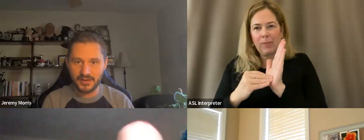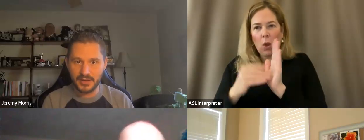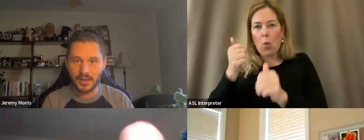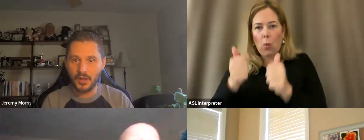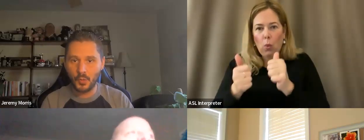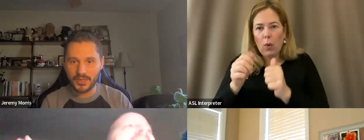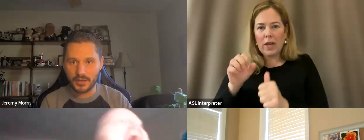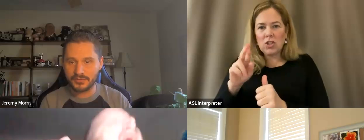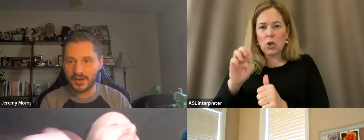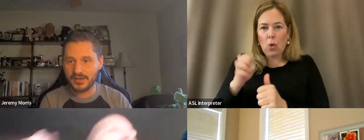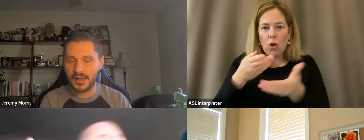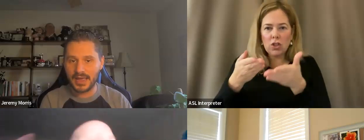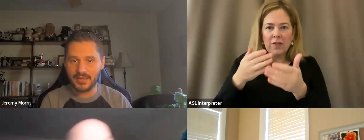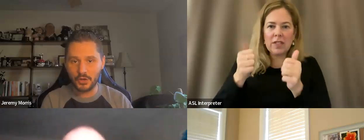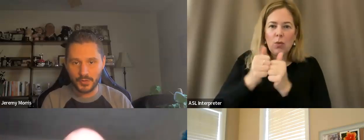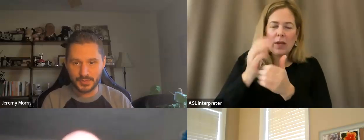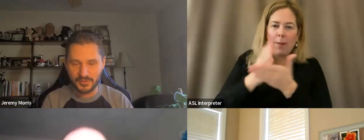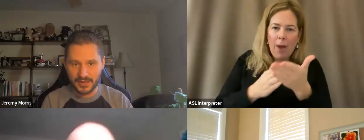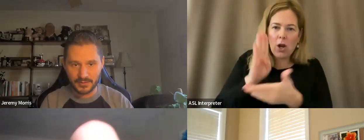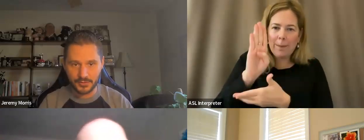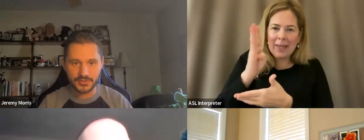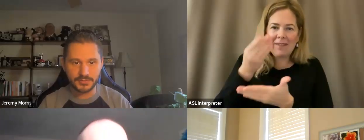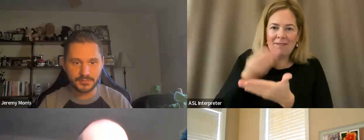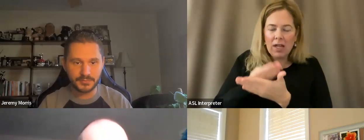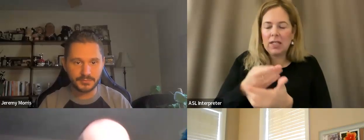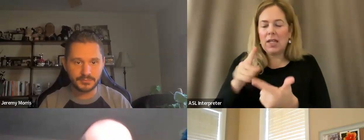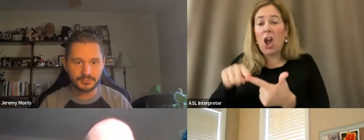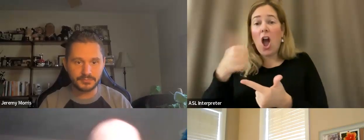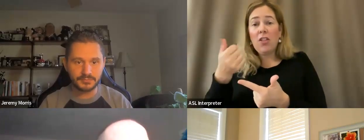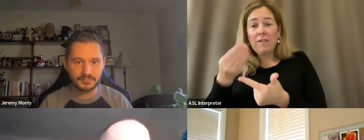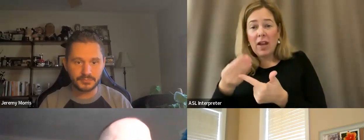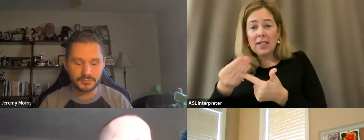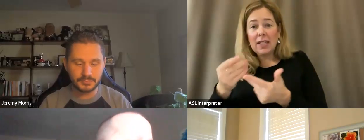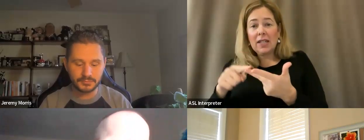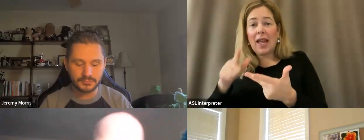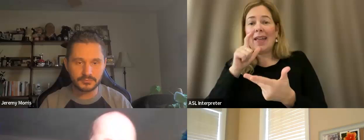Part B funding, with other funding, and then who is providing those.